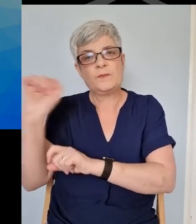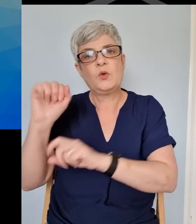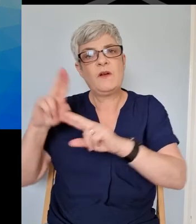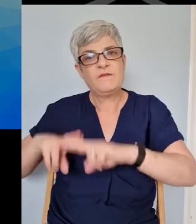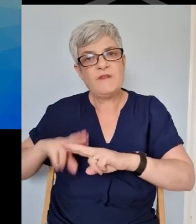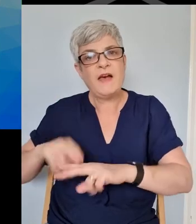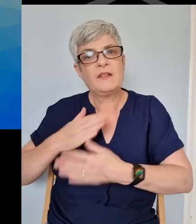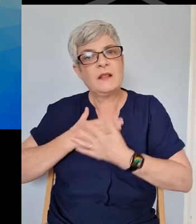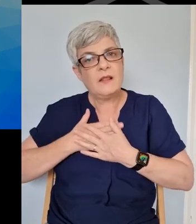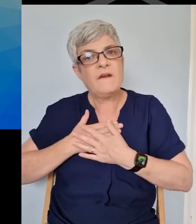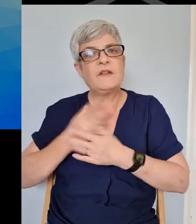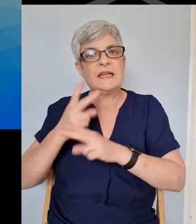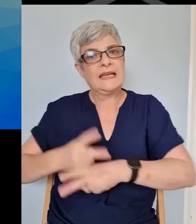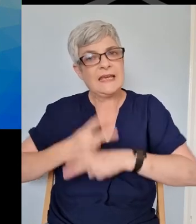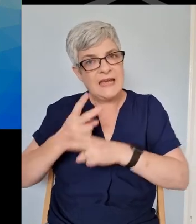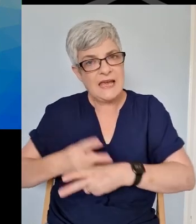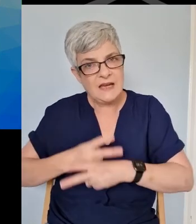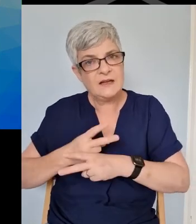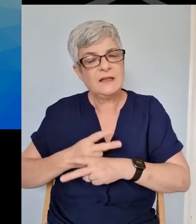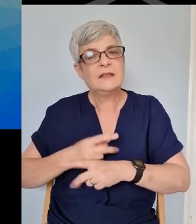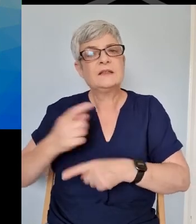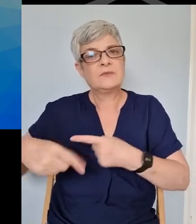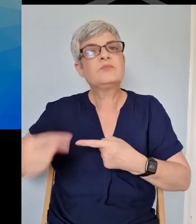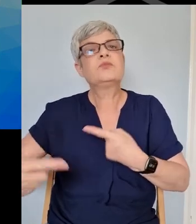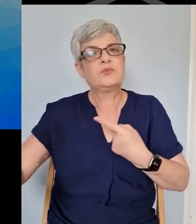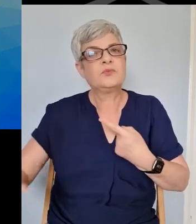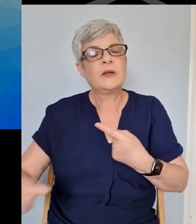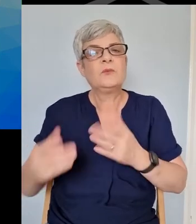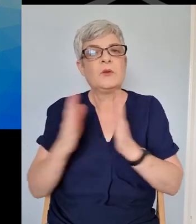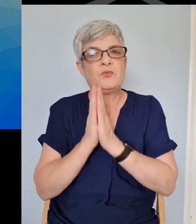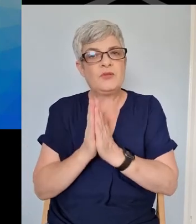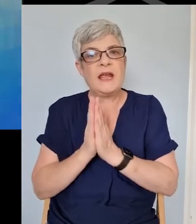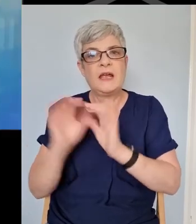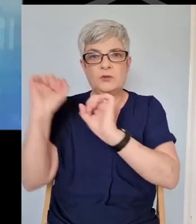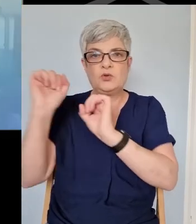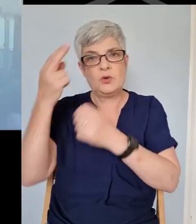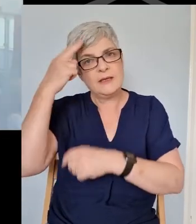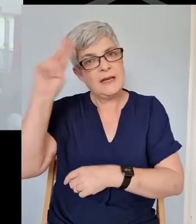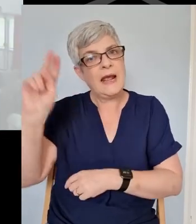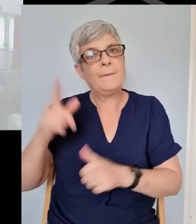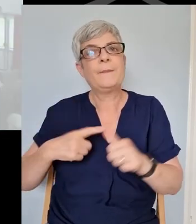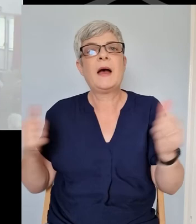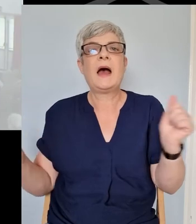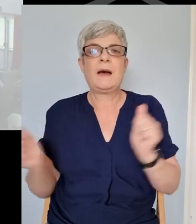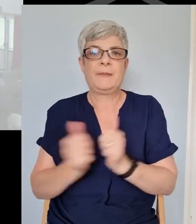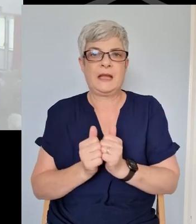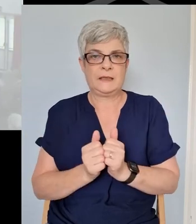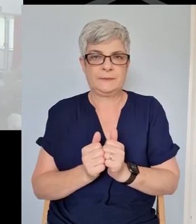knows no bounds. These things we pray in your name. Amen.